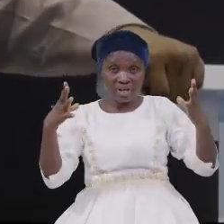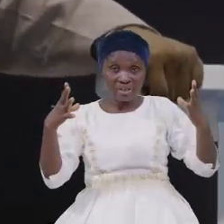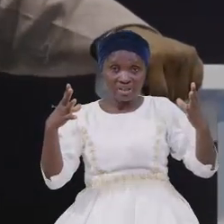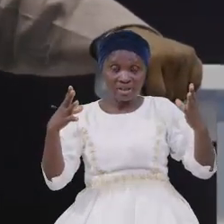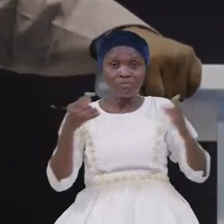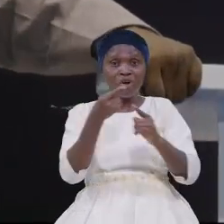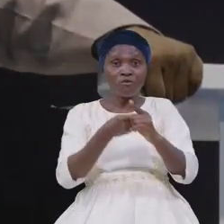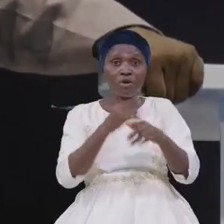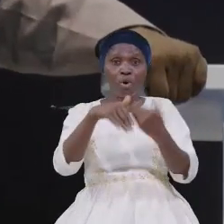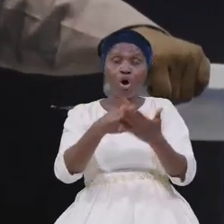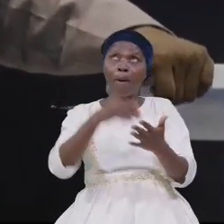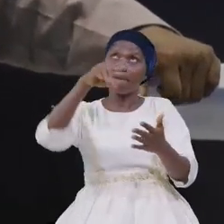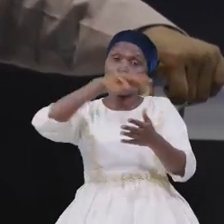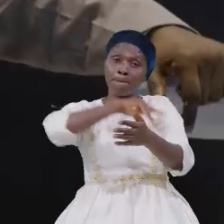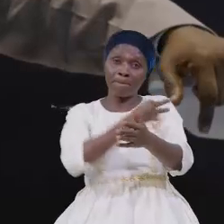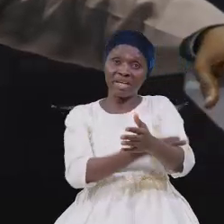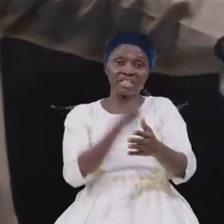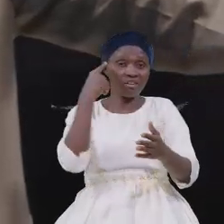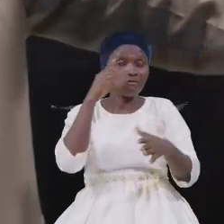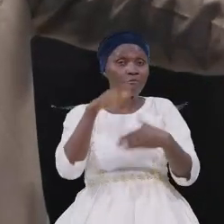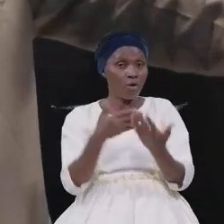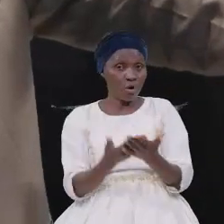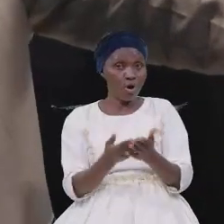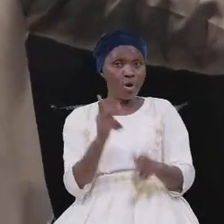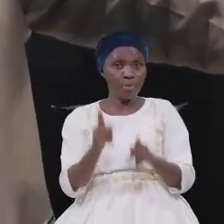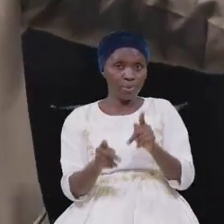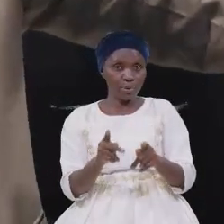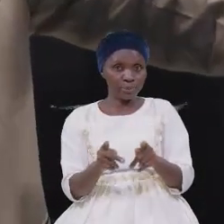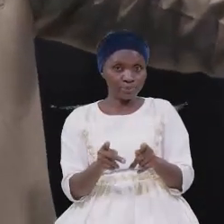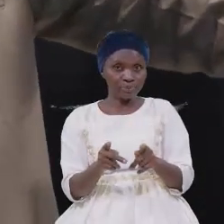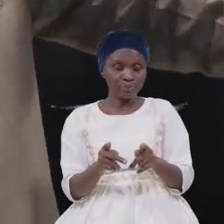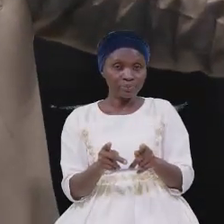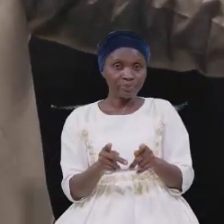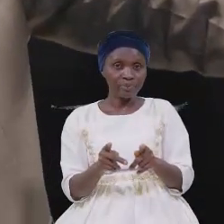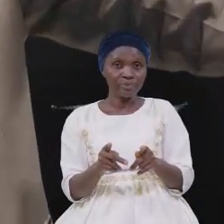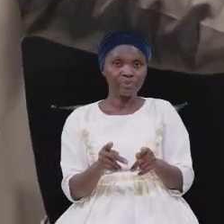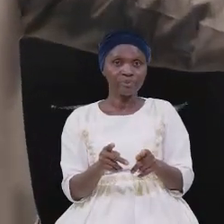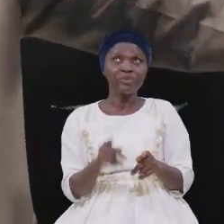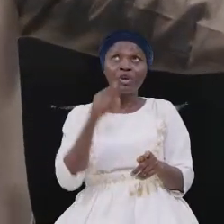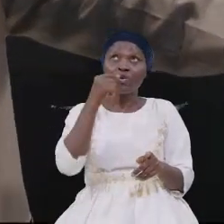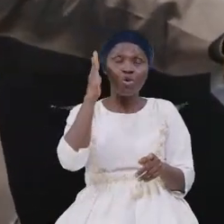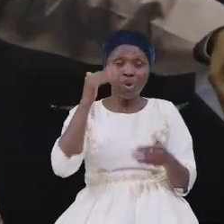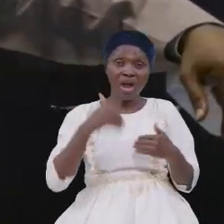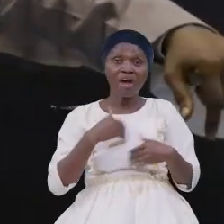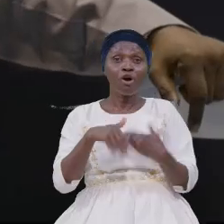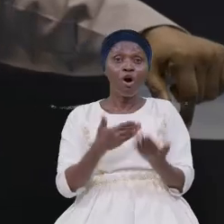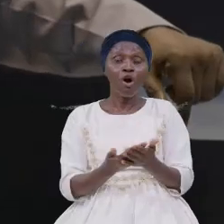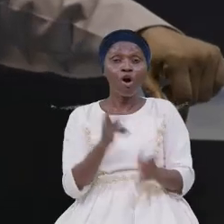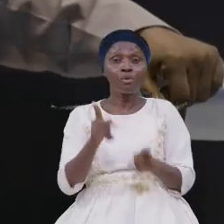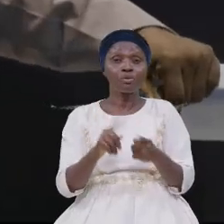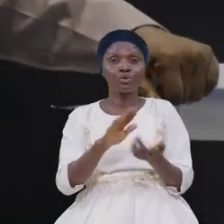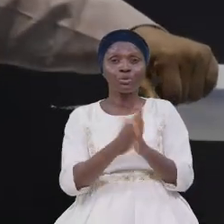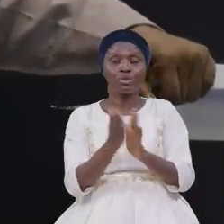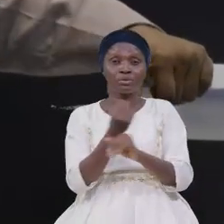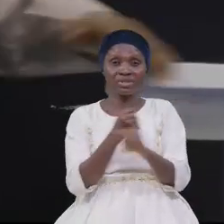for all. He would have all to be saved. He calls everyone, and the Lord is calling you